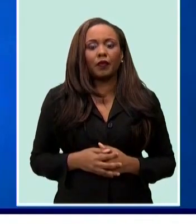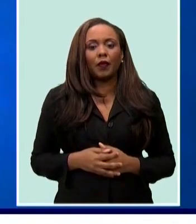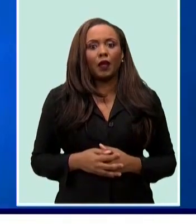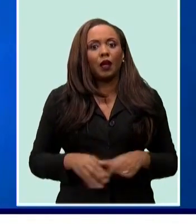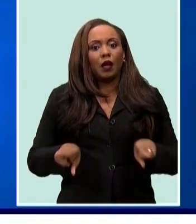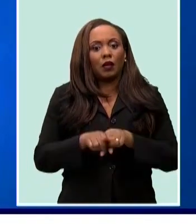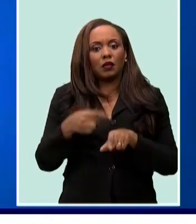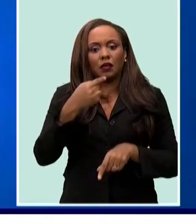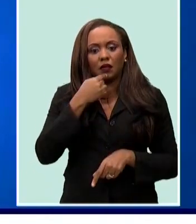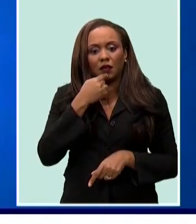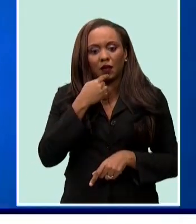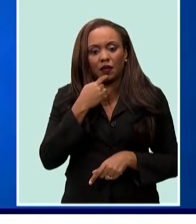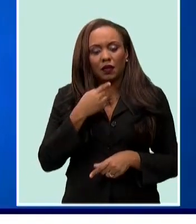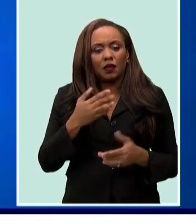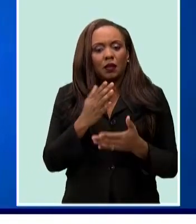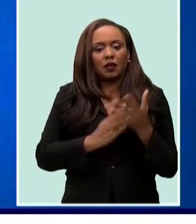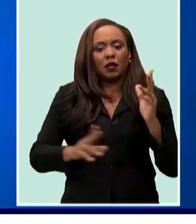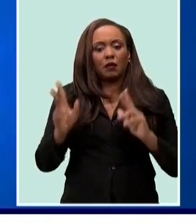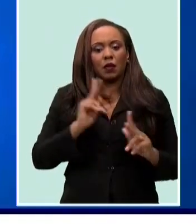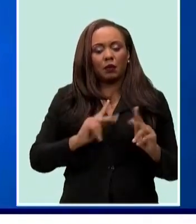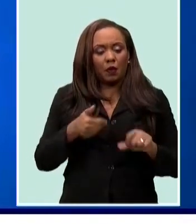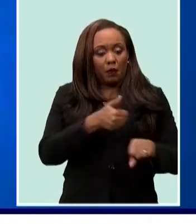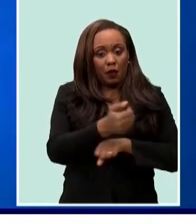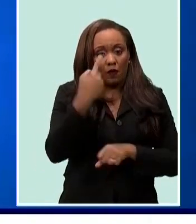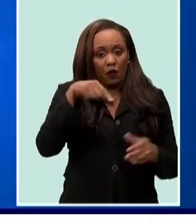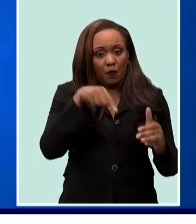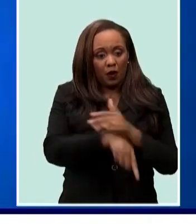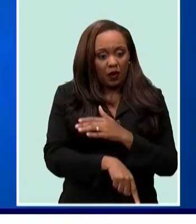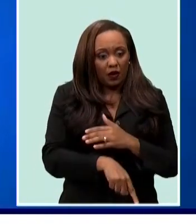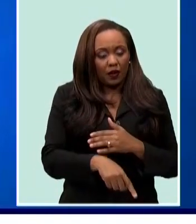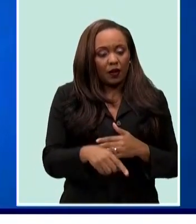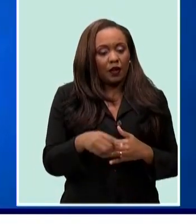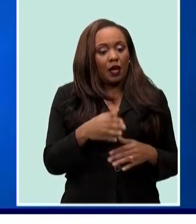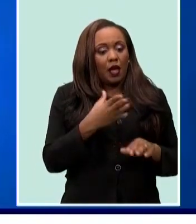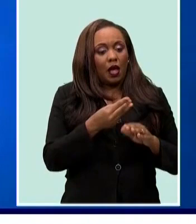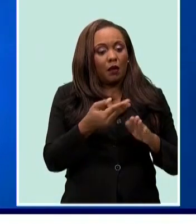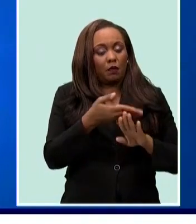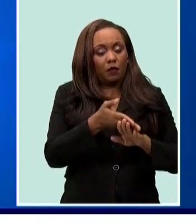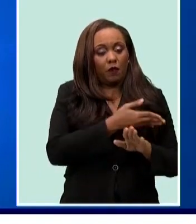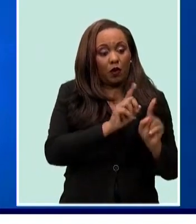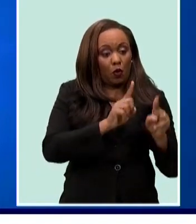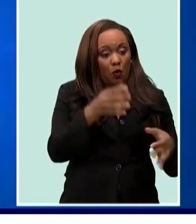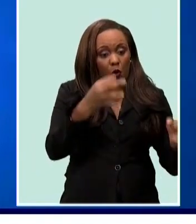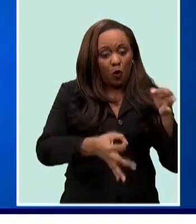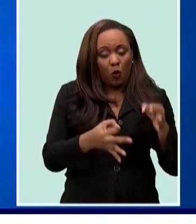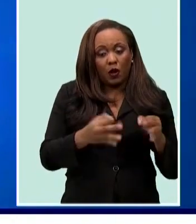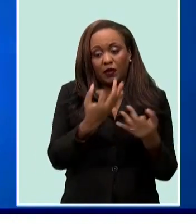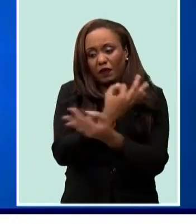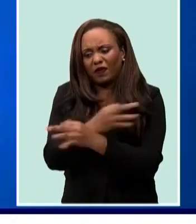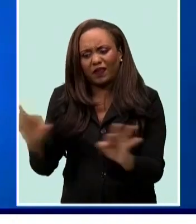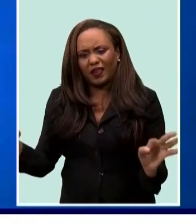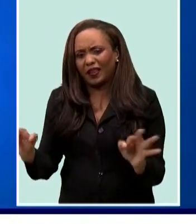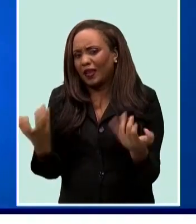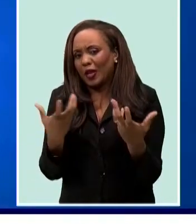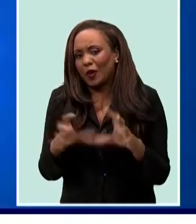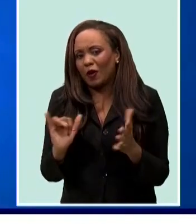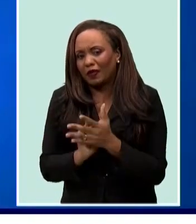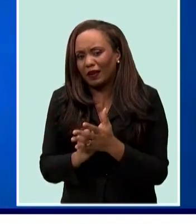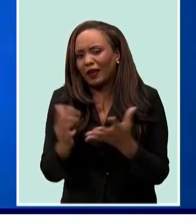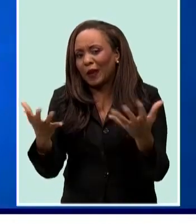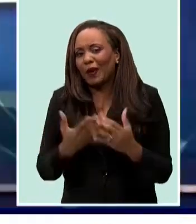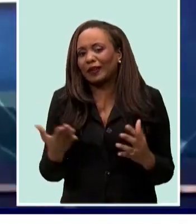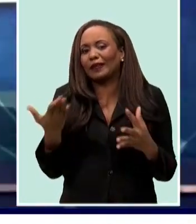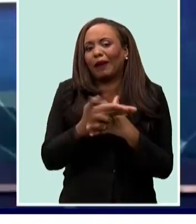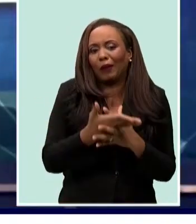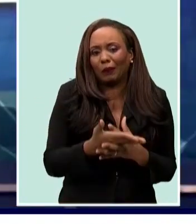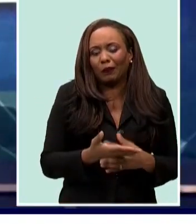an end to murder accused being freed while they await their cases to be heard in the courts. Kishmar St. Just, CBC News